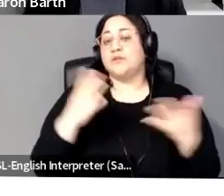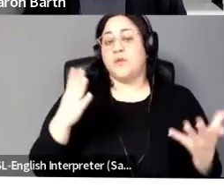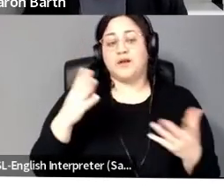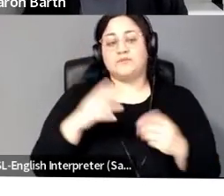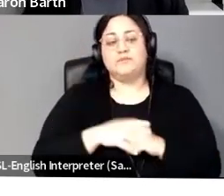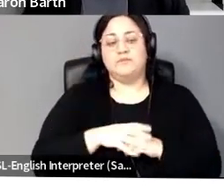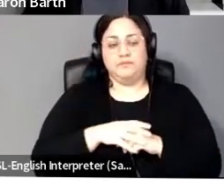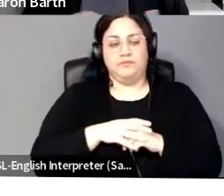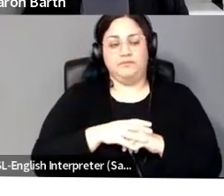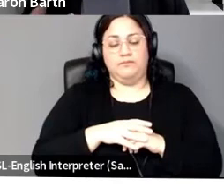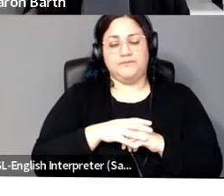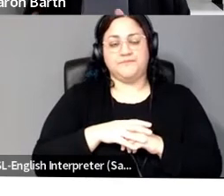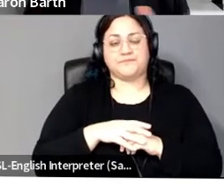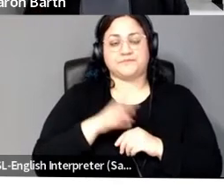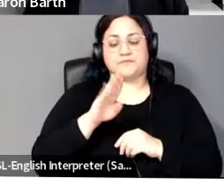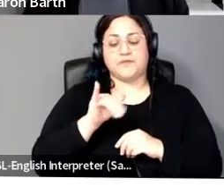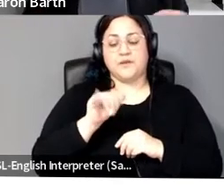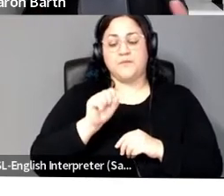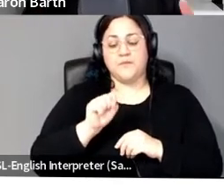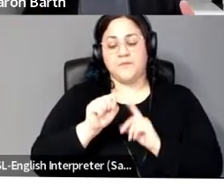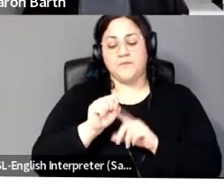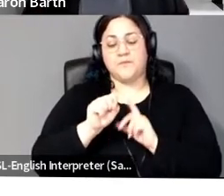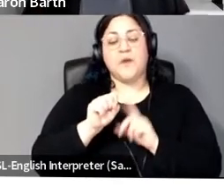simple. When we were living in